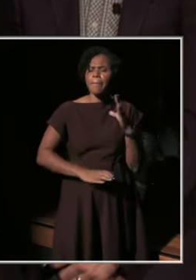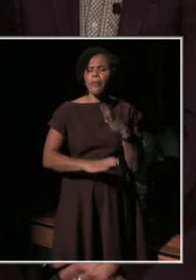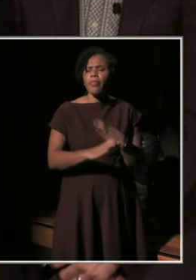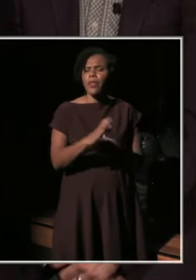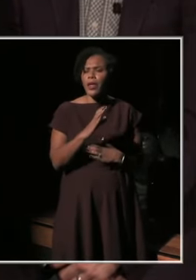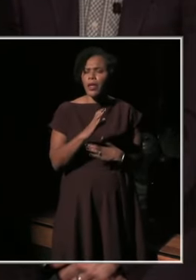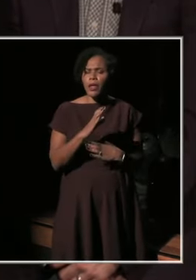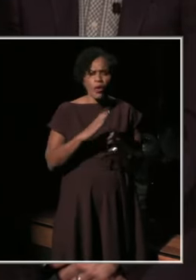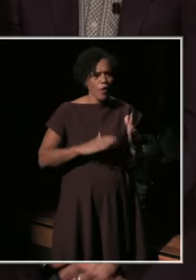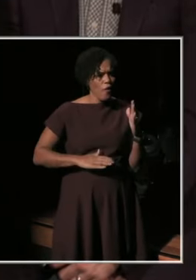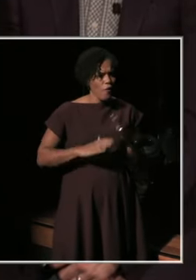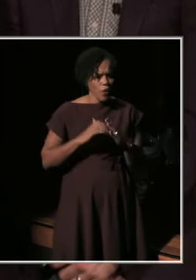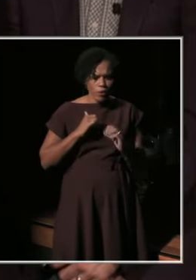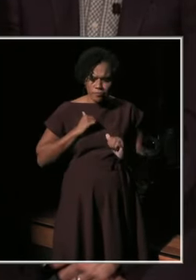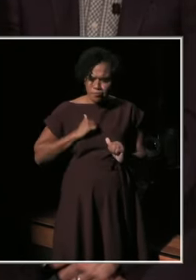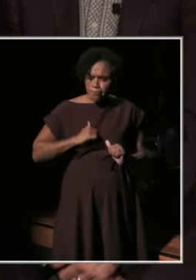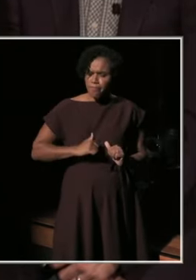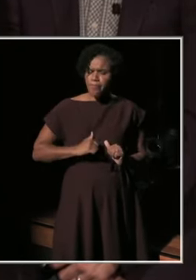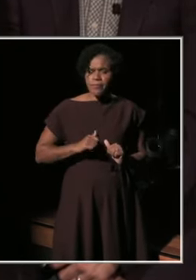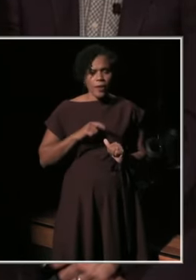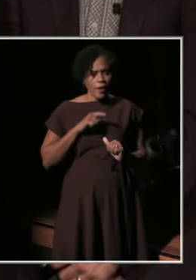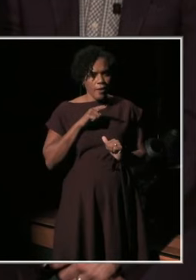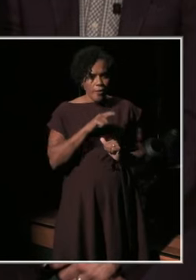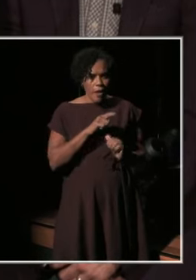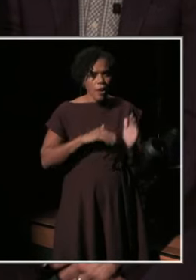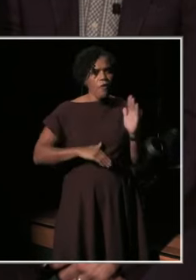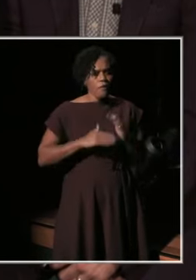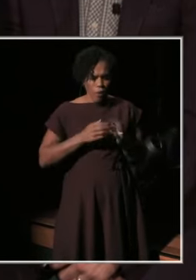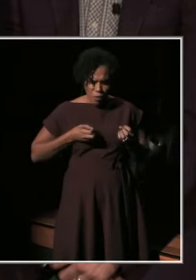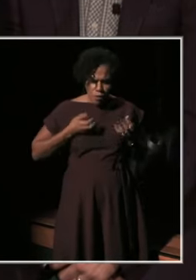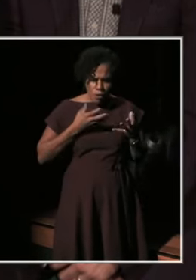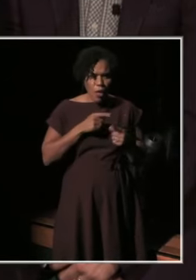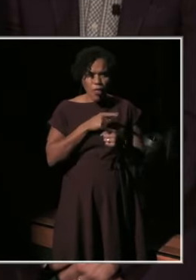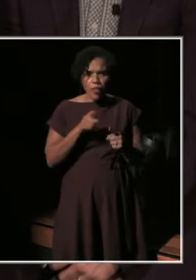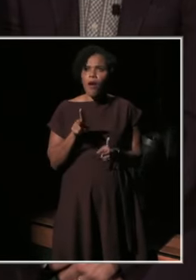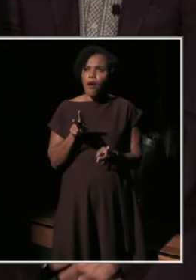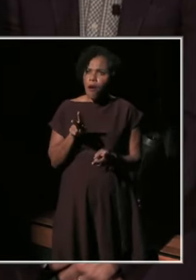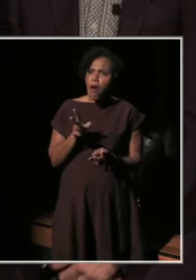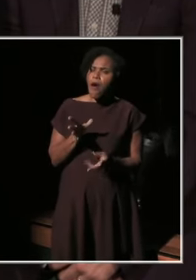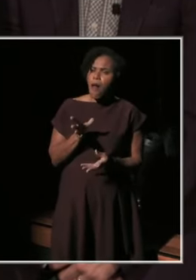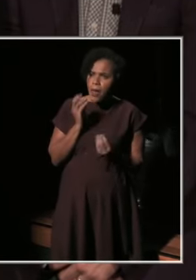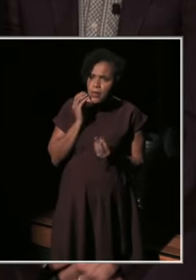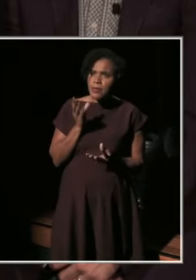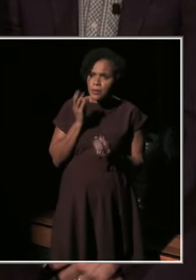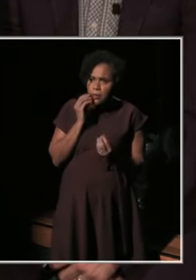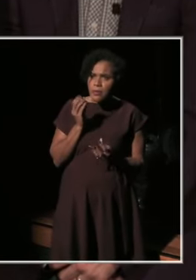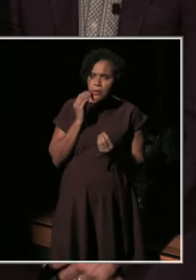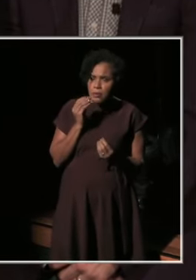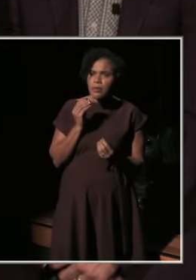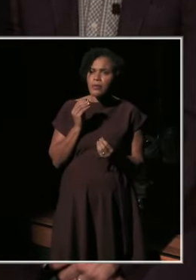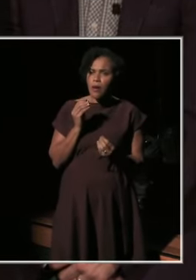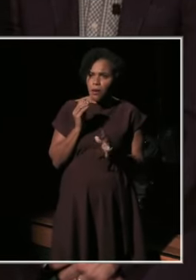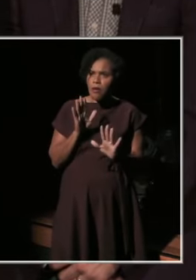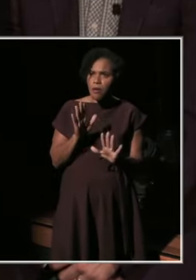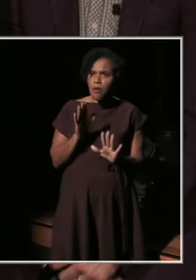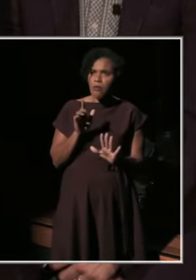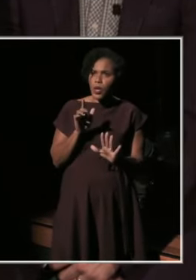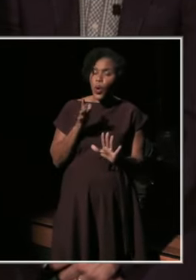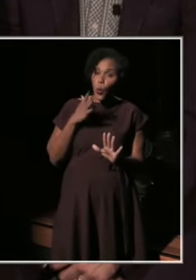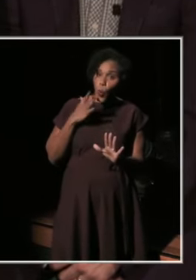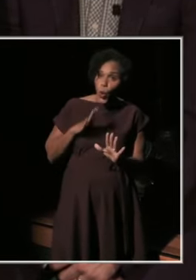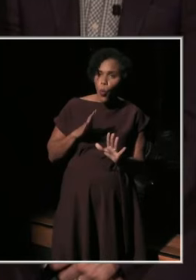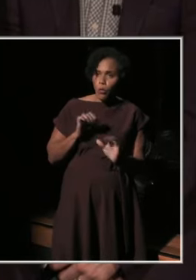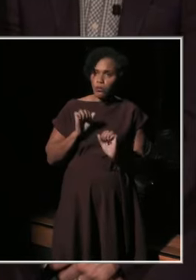integrity. They listened to our truth of what we wanted everybody to